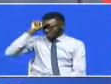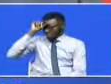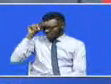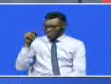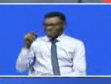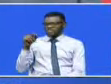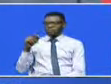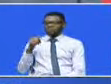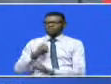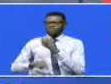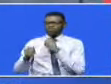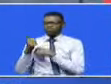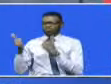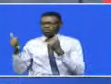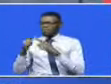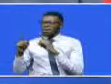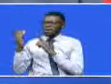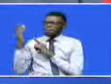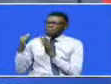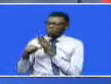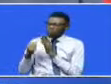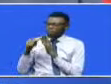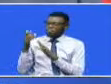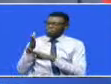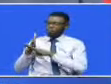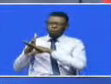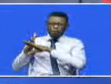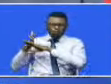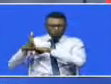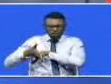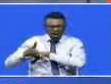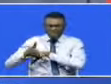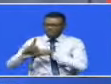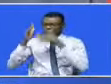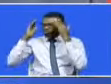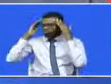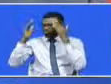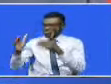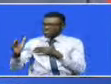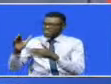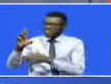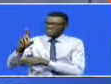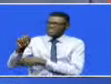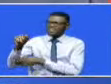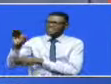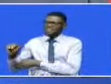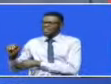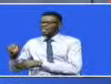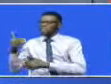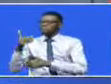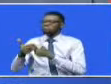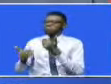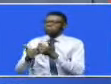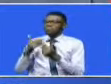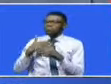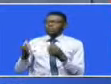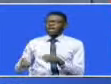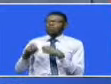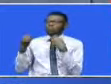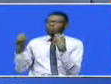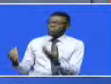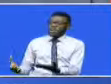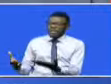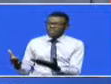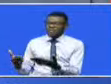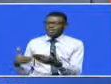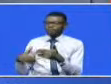they went overdrive, the commitments they were making, how many dams they wanted to put together, how many infrastructure